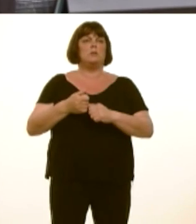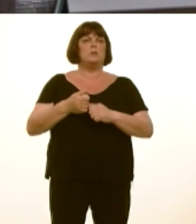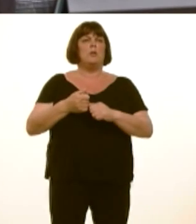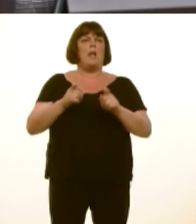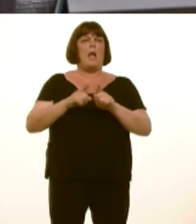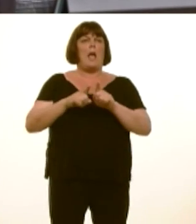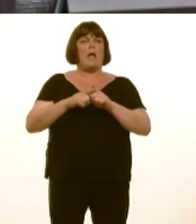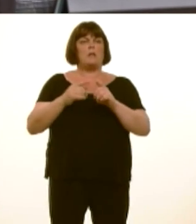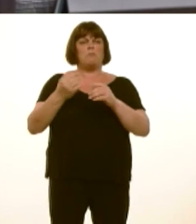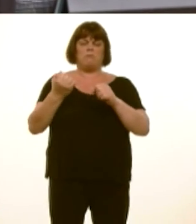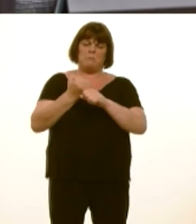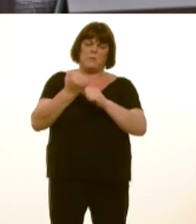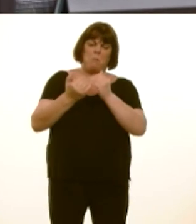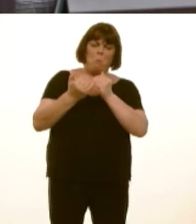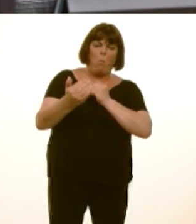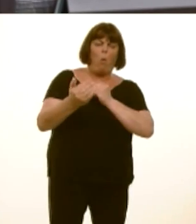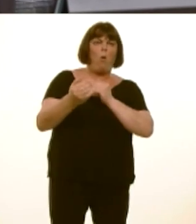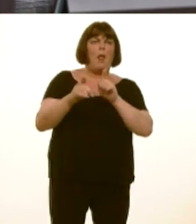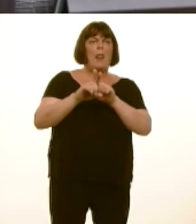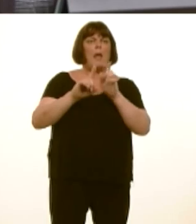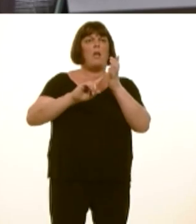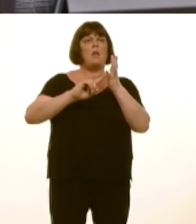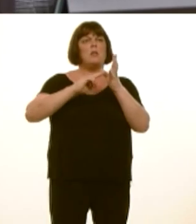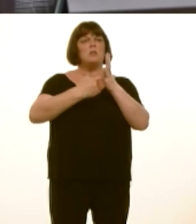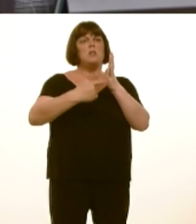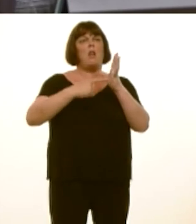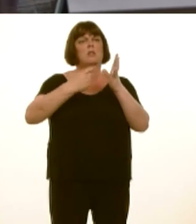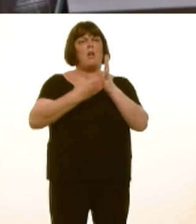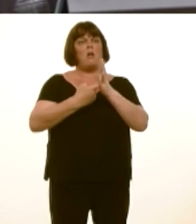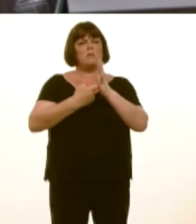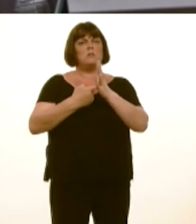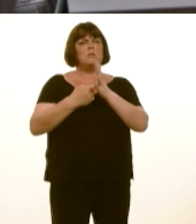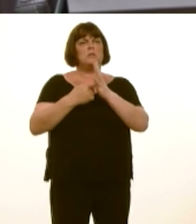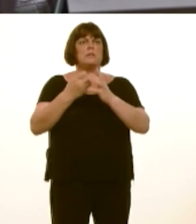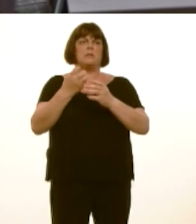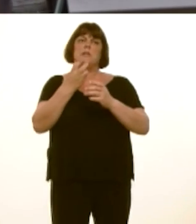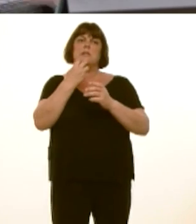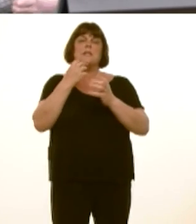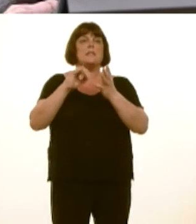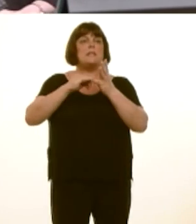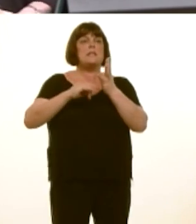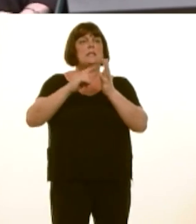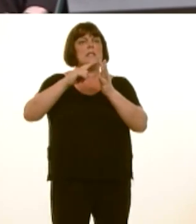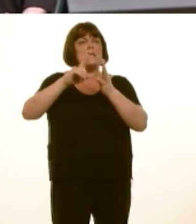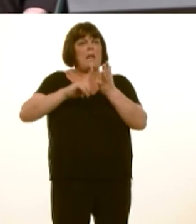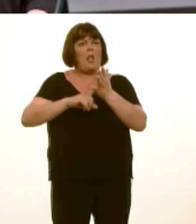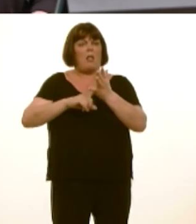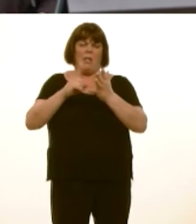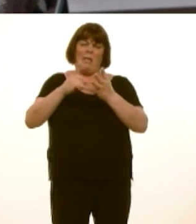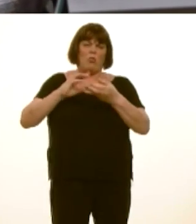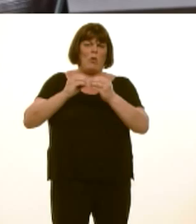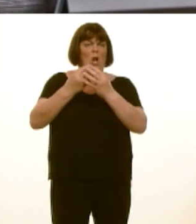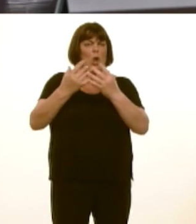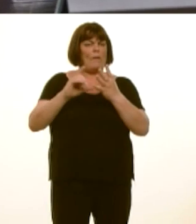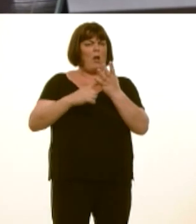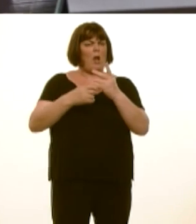in production, particularly in industries such as Tata Steel, which of course are major contributors to carbon emissions, but without which of course we'd end